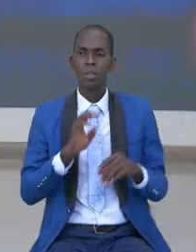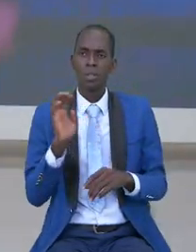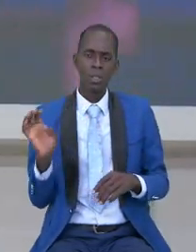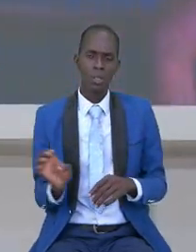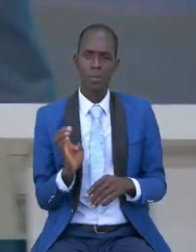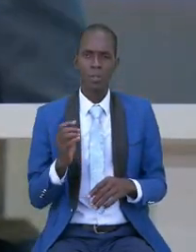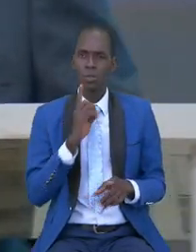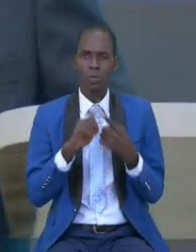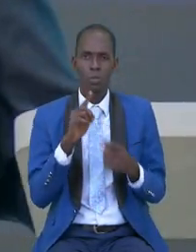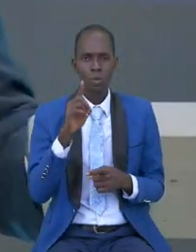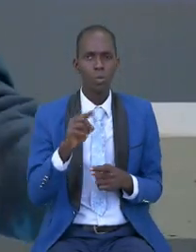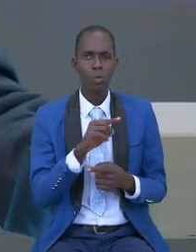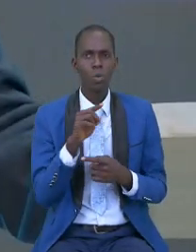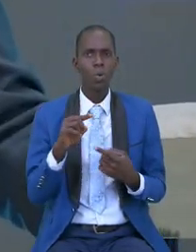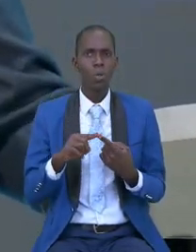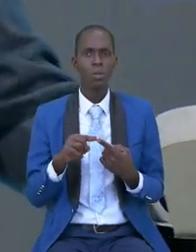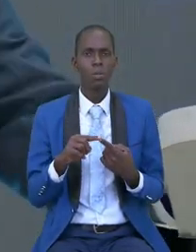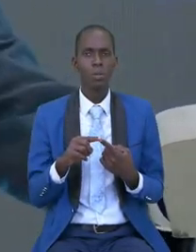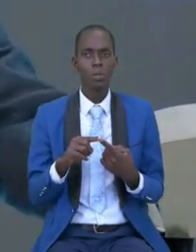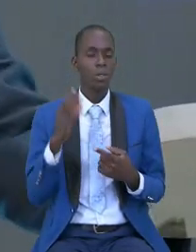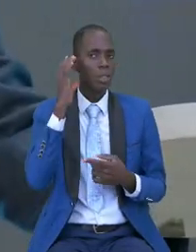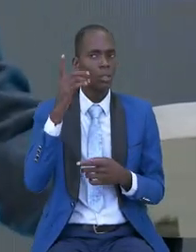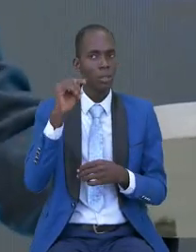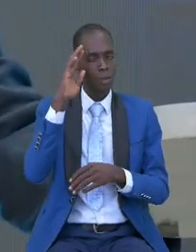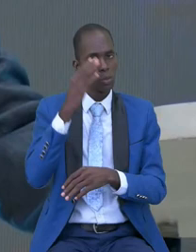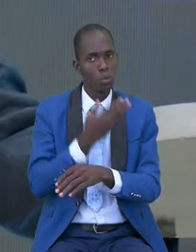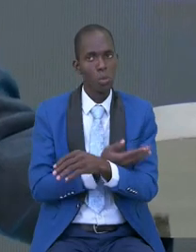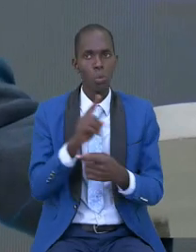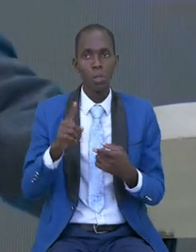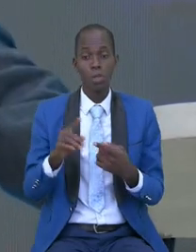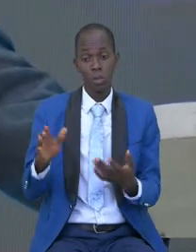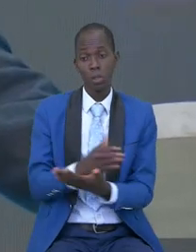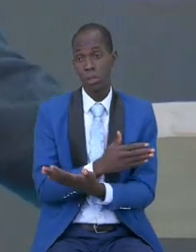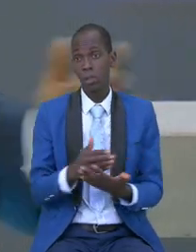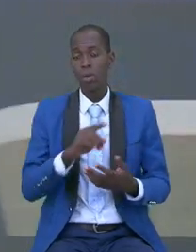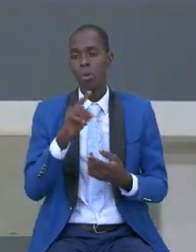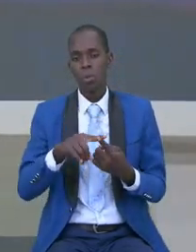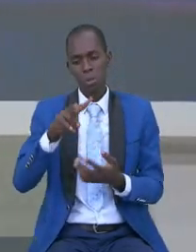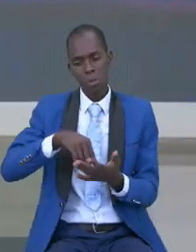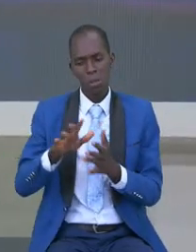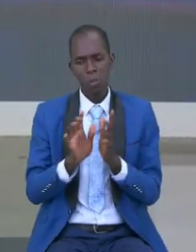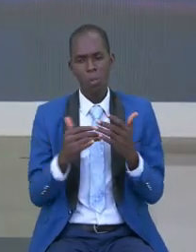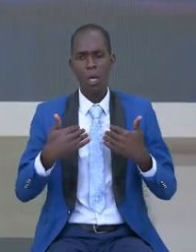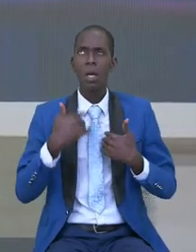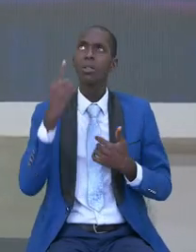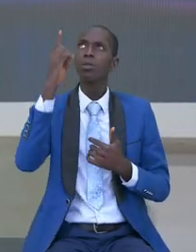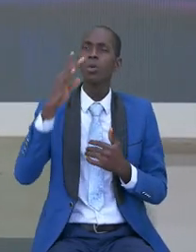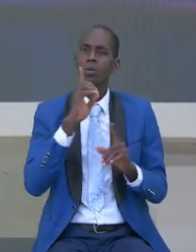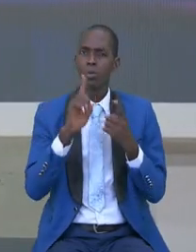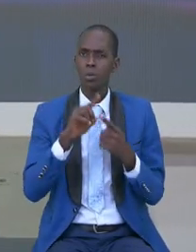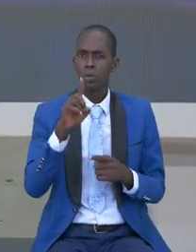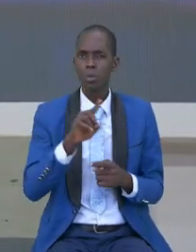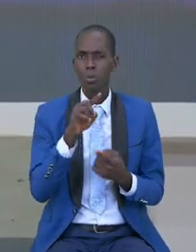the song, has God spoken to you? When you read the Bible, has God spoken to you? And when you read the words,